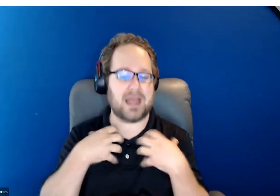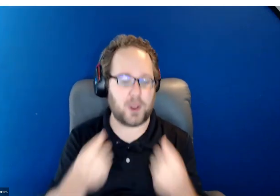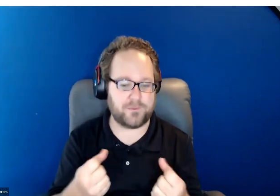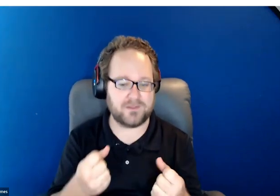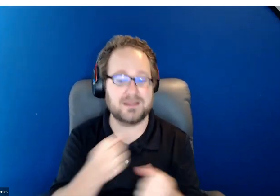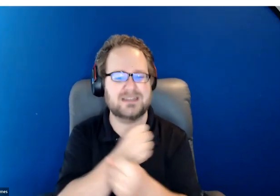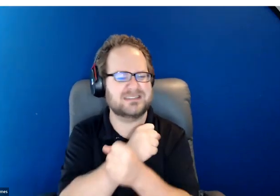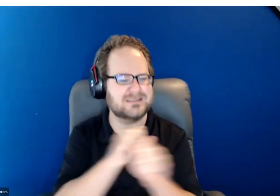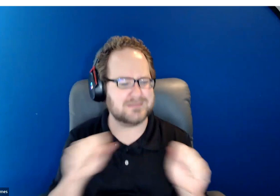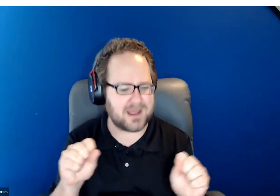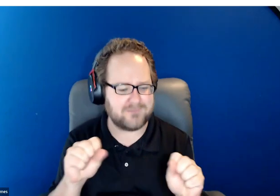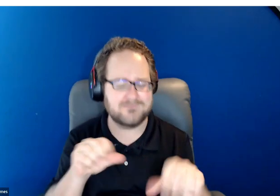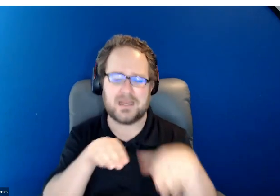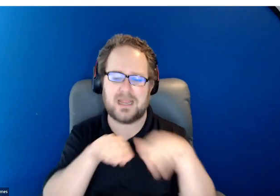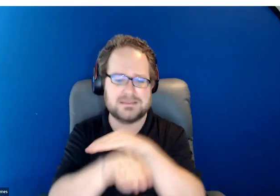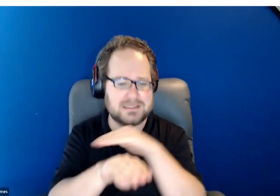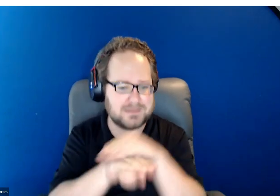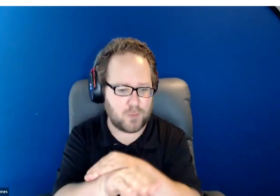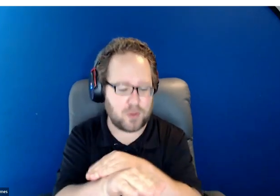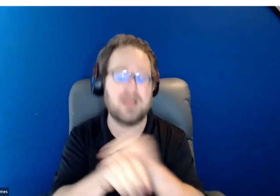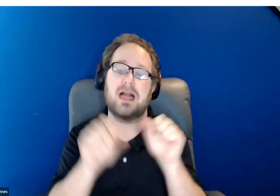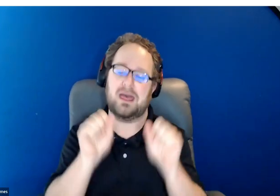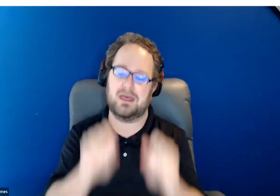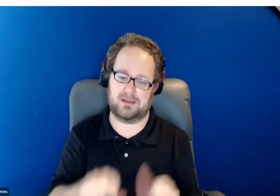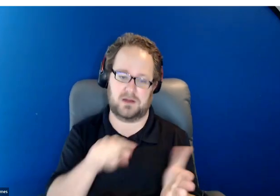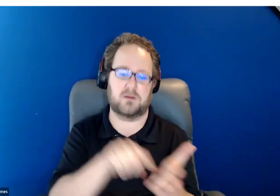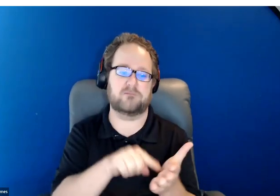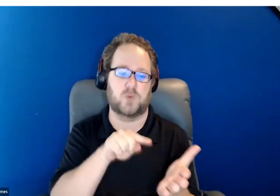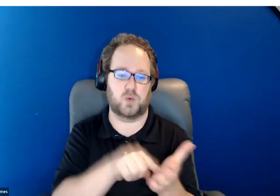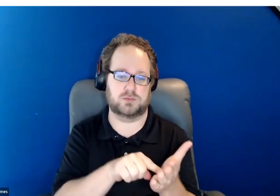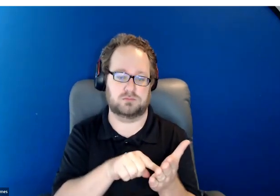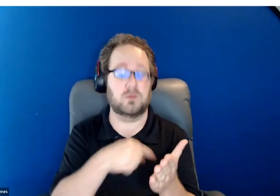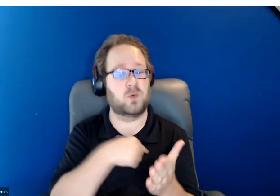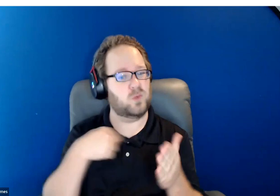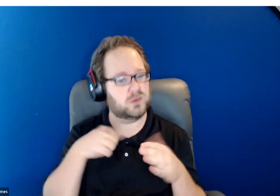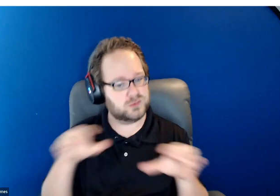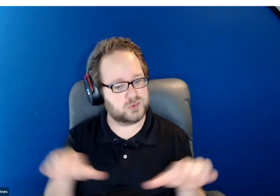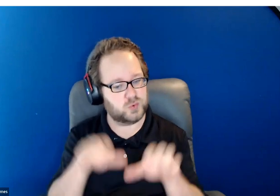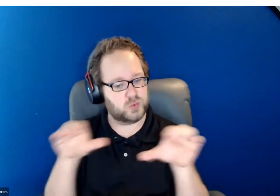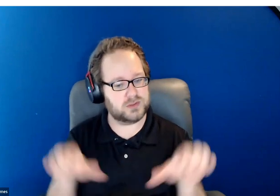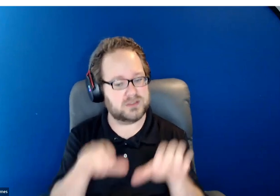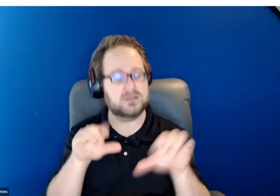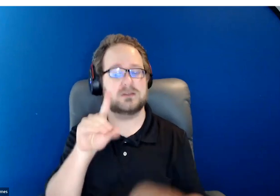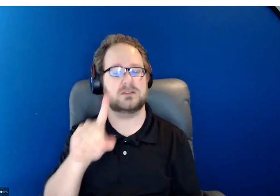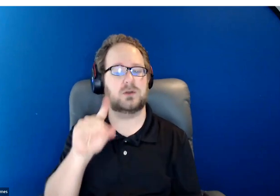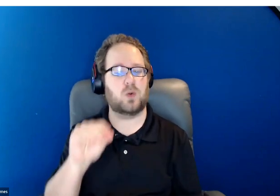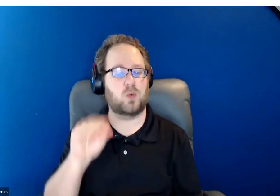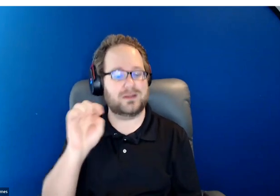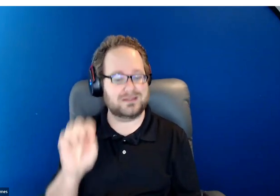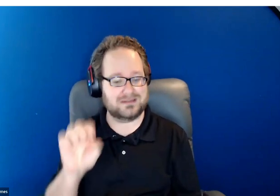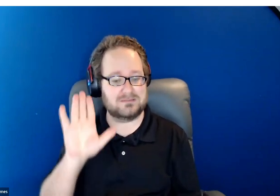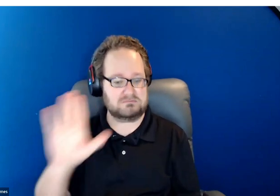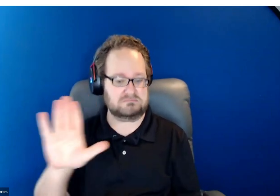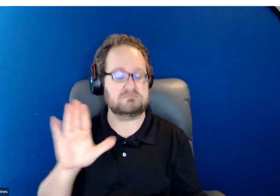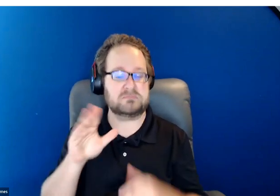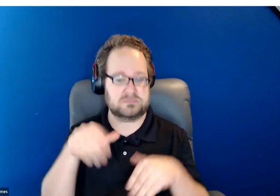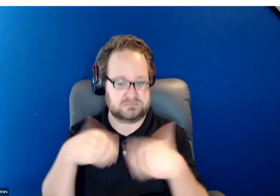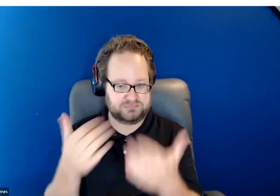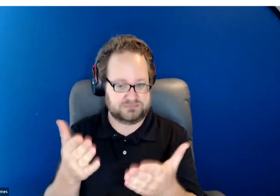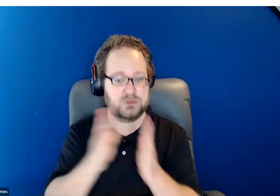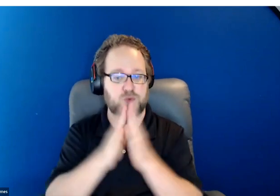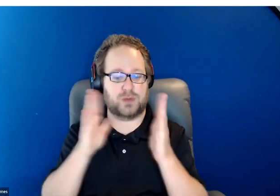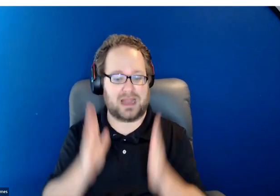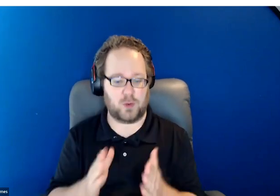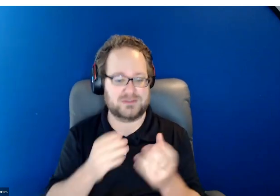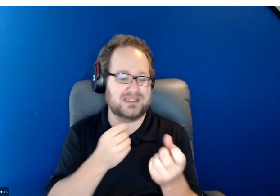Current federal efforts underway in this area include the Department of Energy's Weatherization Assistance Program, HUD's